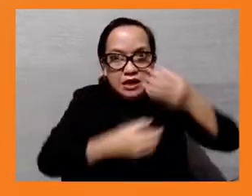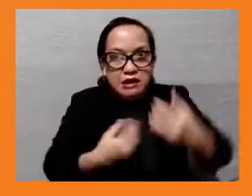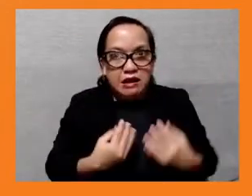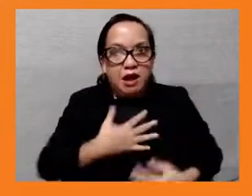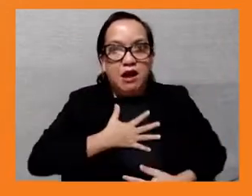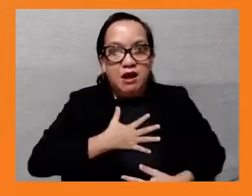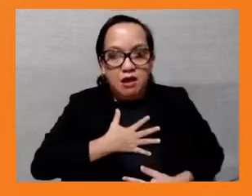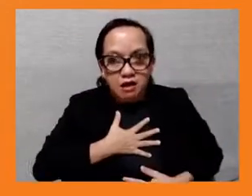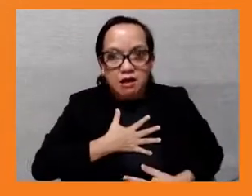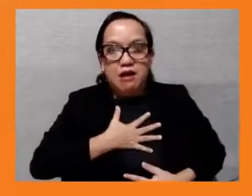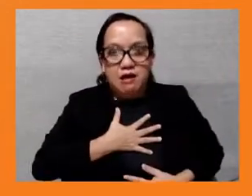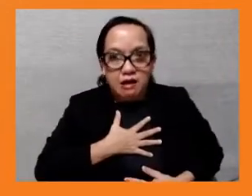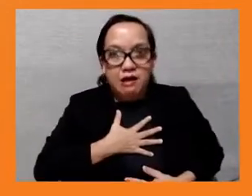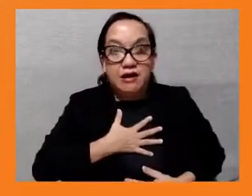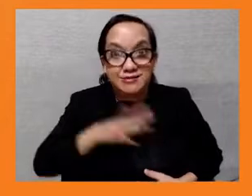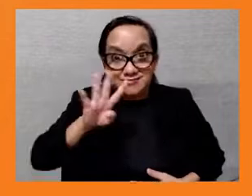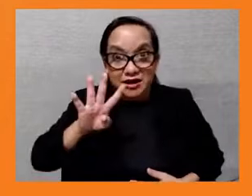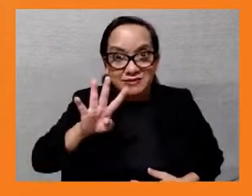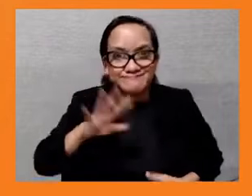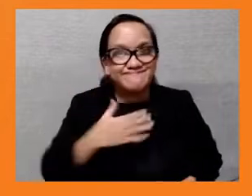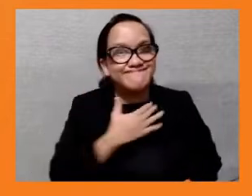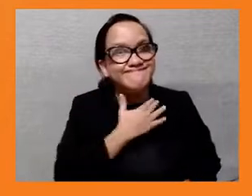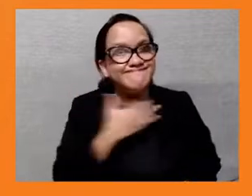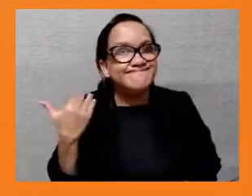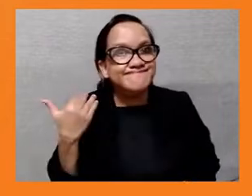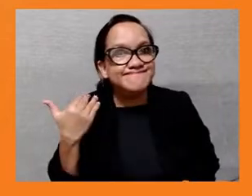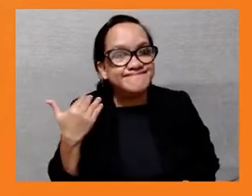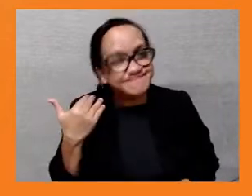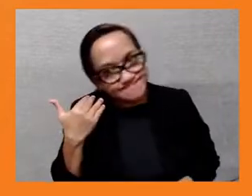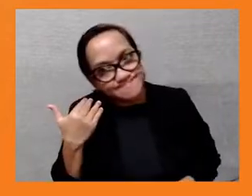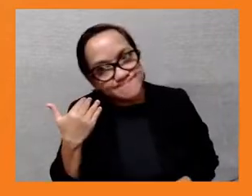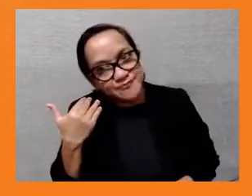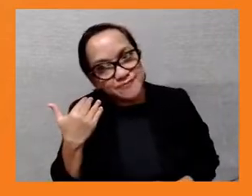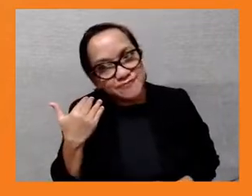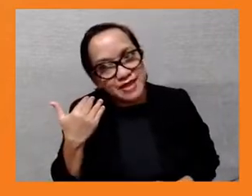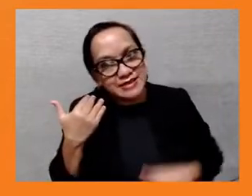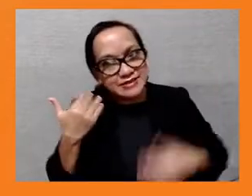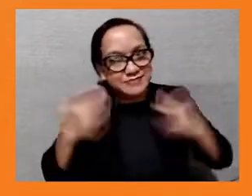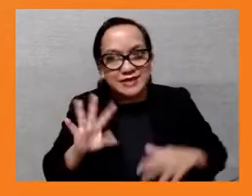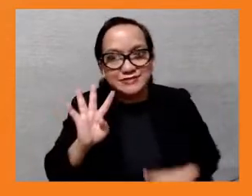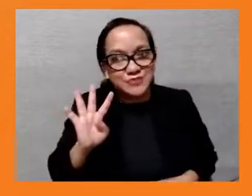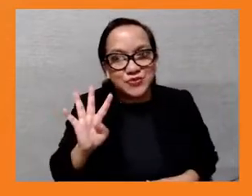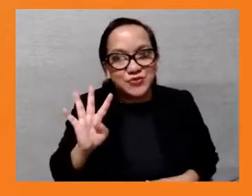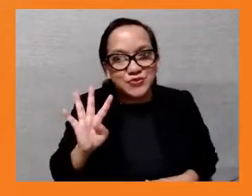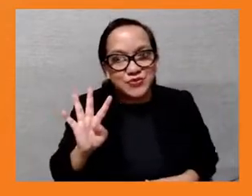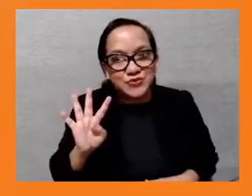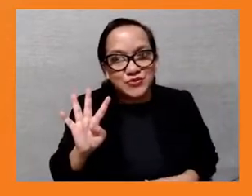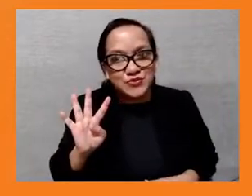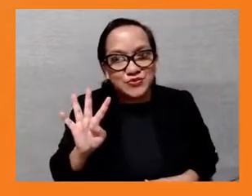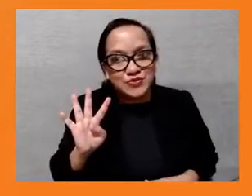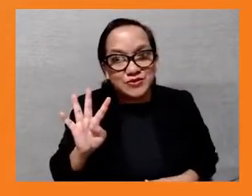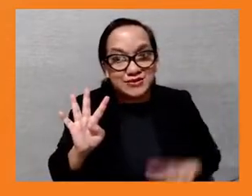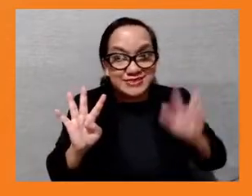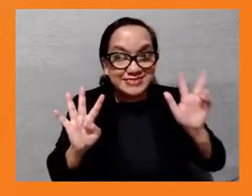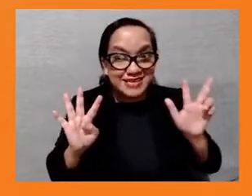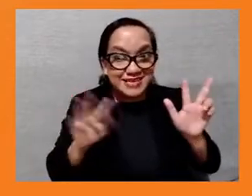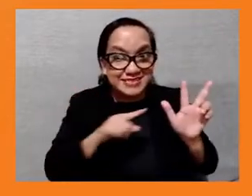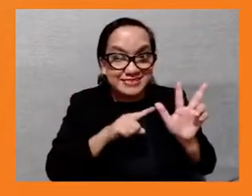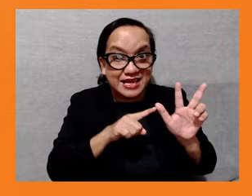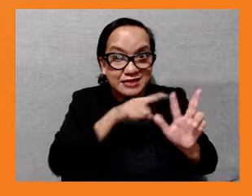the project construction till their grievances are readily are adequately addressed and they are properly rehabilitated. It